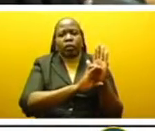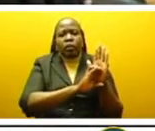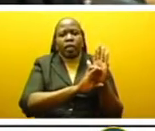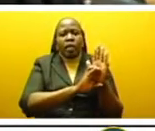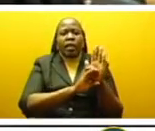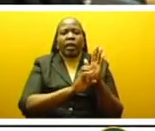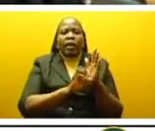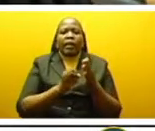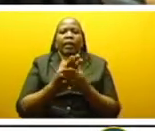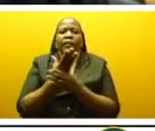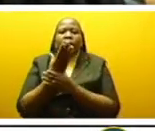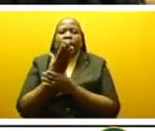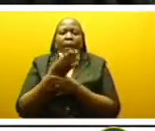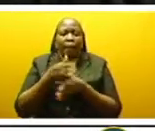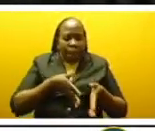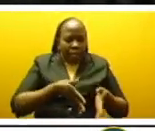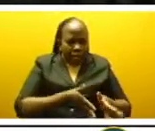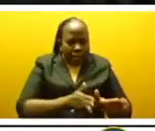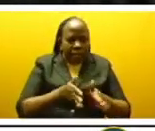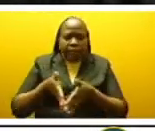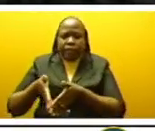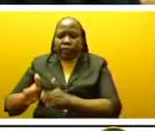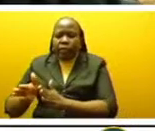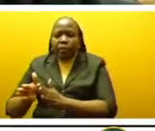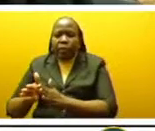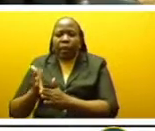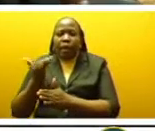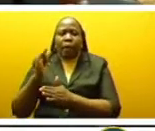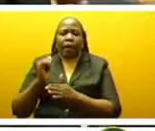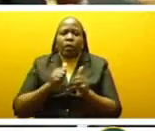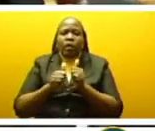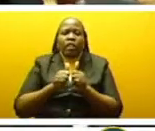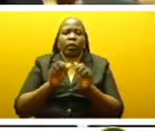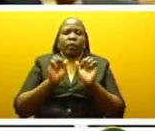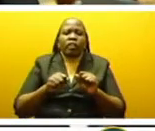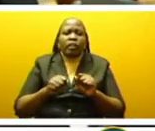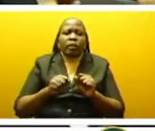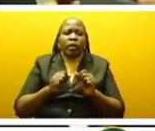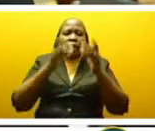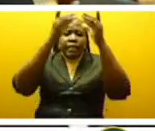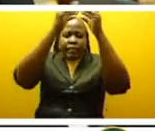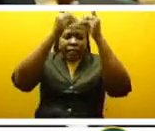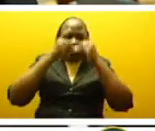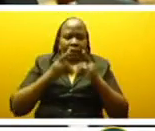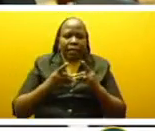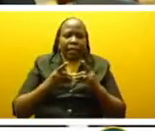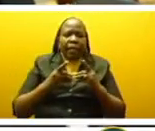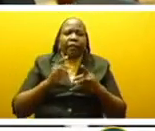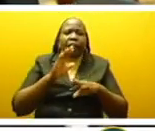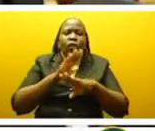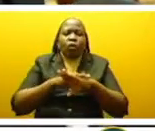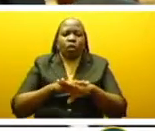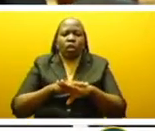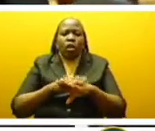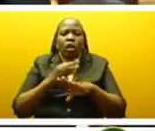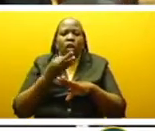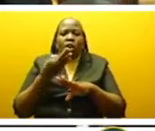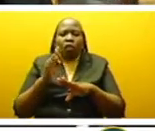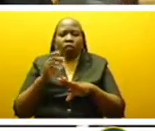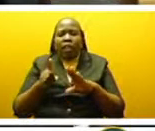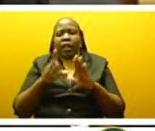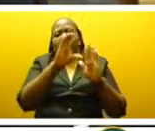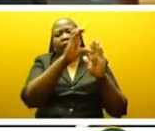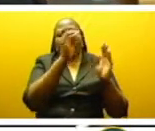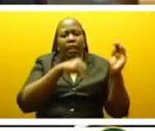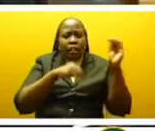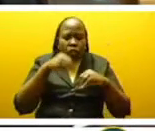provides a mechanism by which we can determine the validity or invalidity of an election